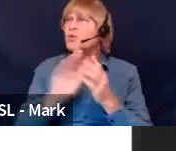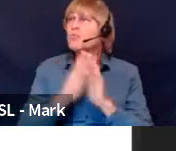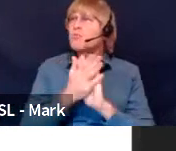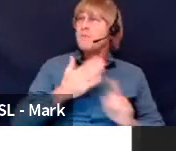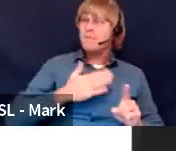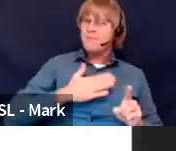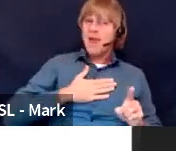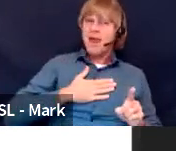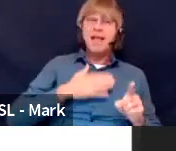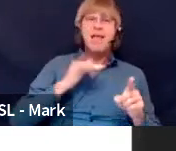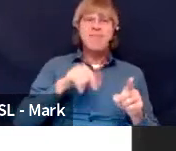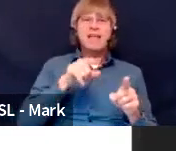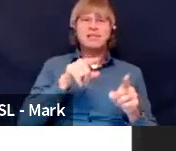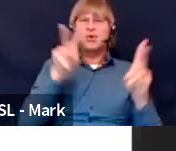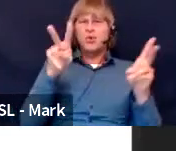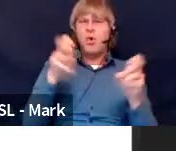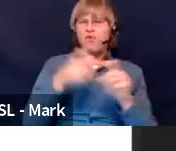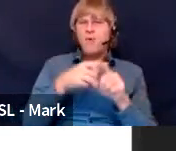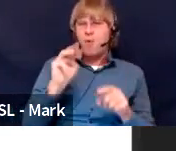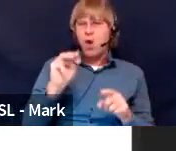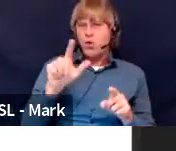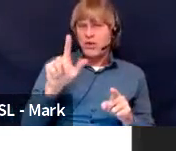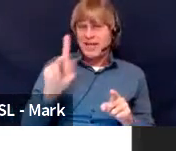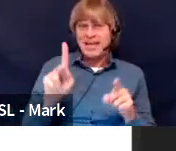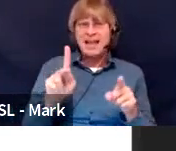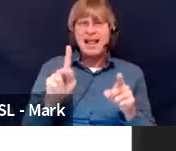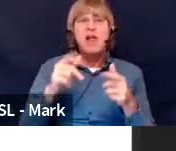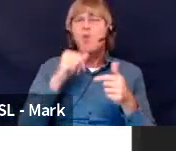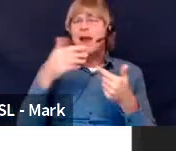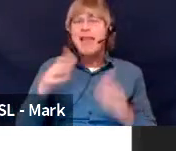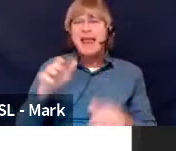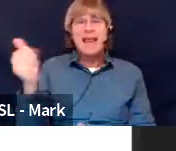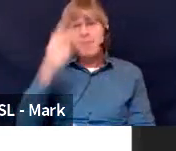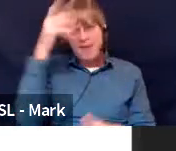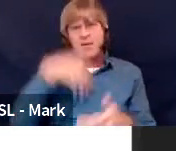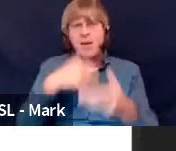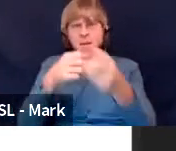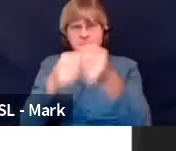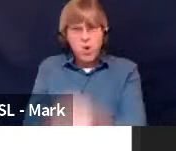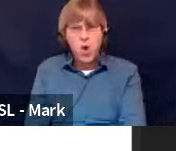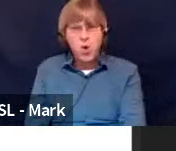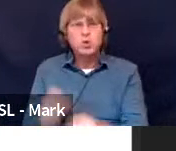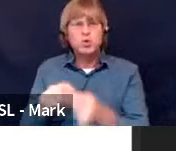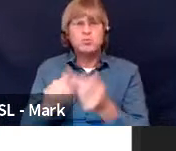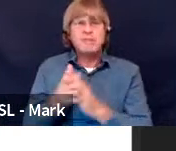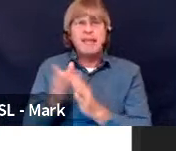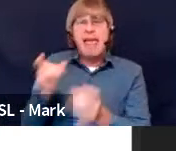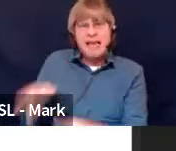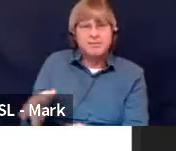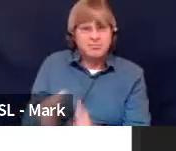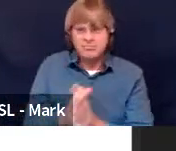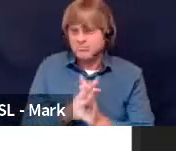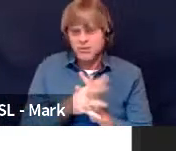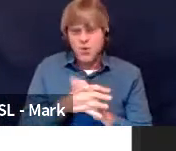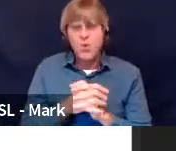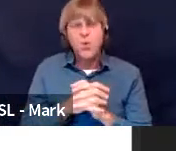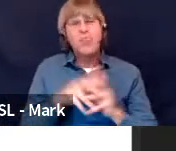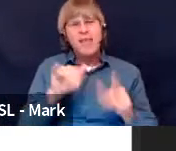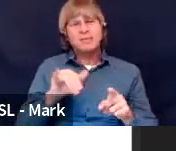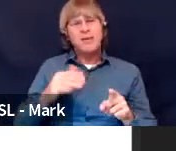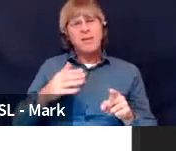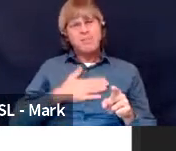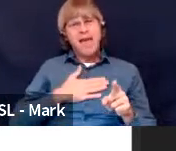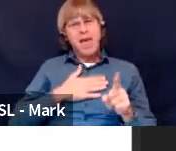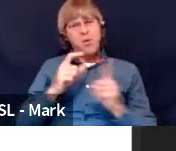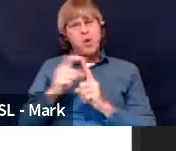And this is a quote from Martin Luther King: "Let no man pull you so low as to hate him." So it was my words